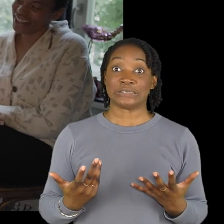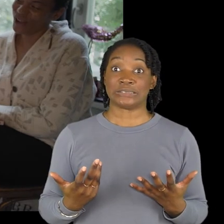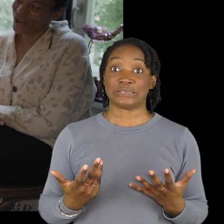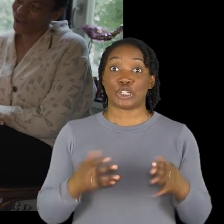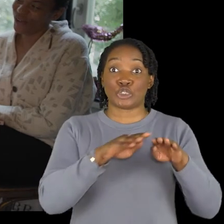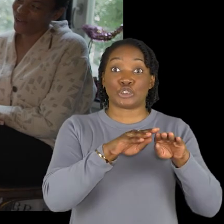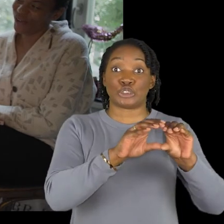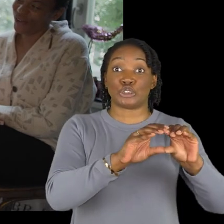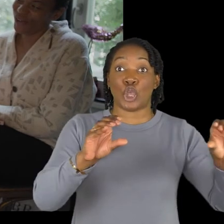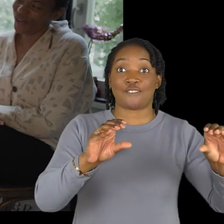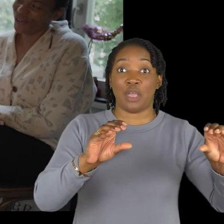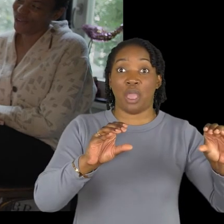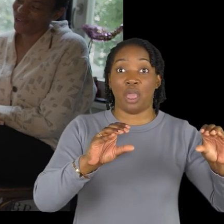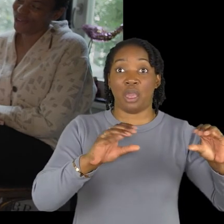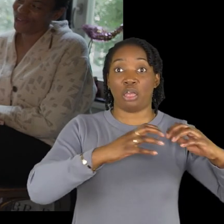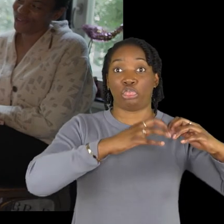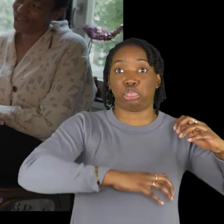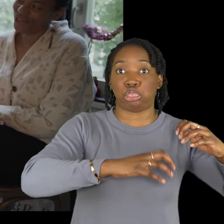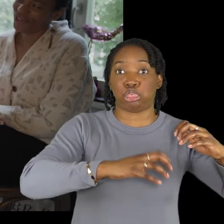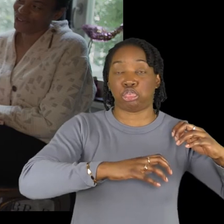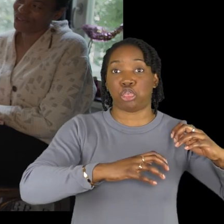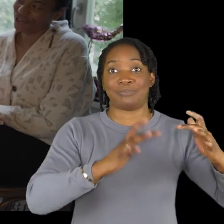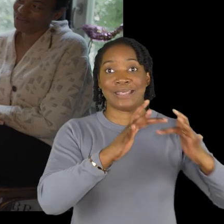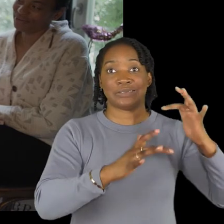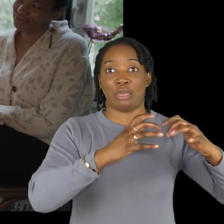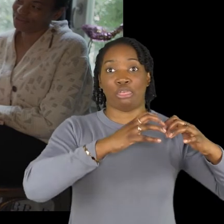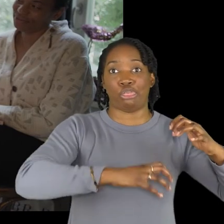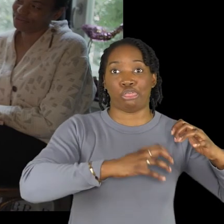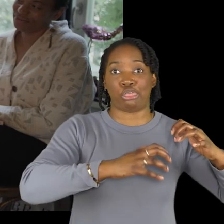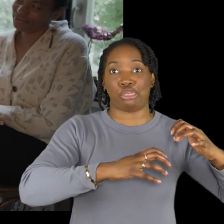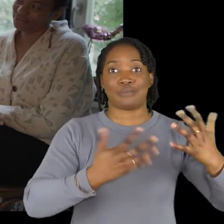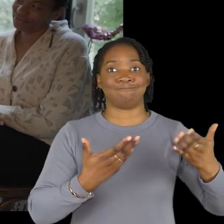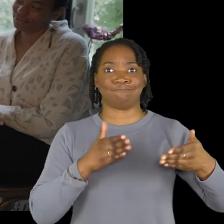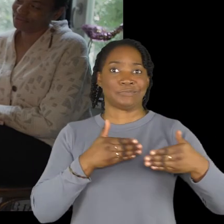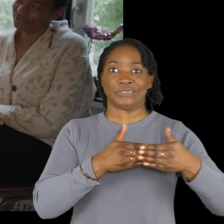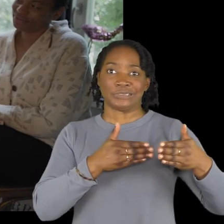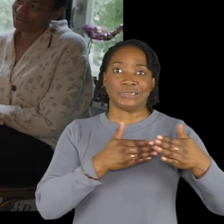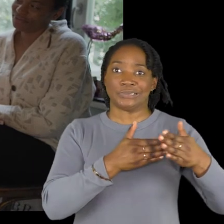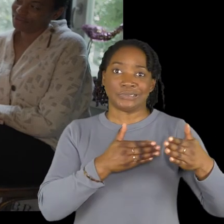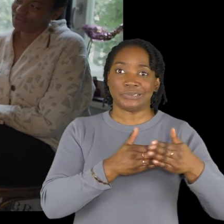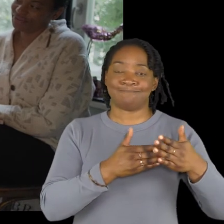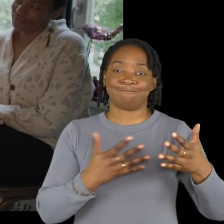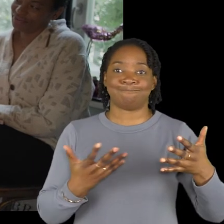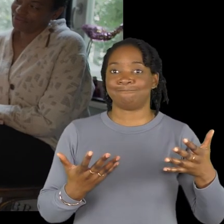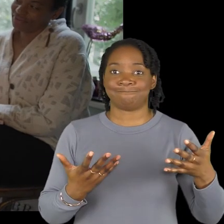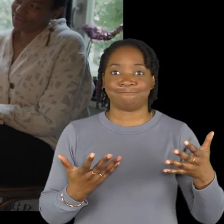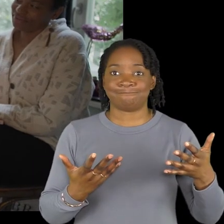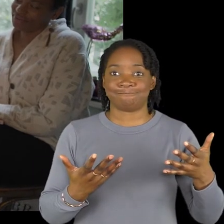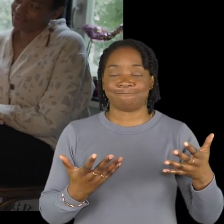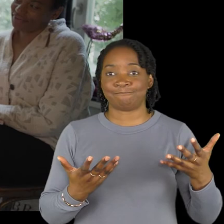if you lose the server, or if the server goes down, or if it doesn't recognize